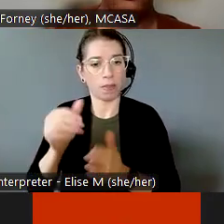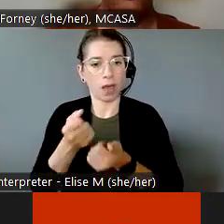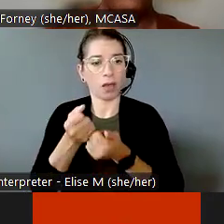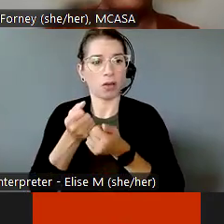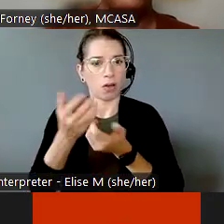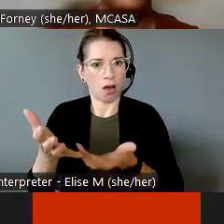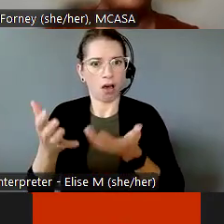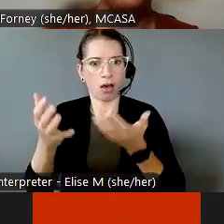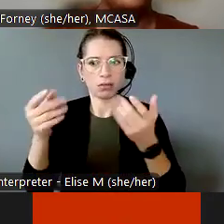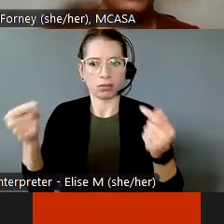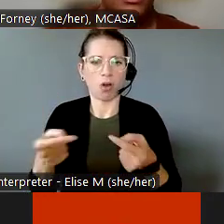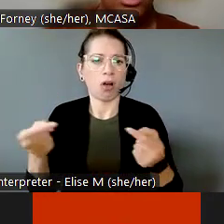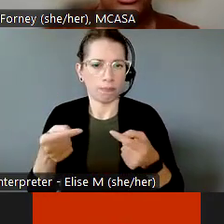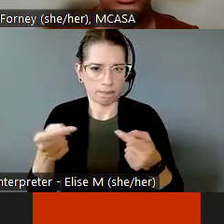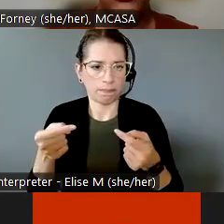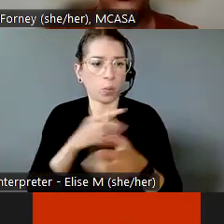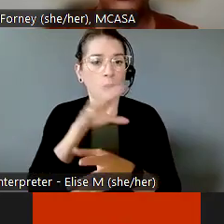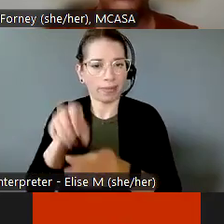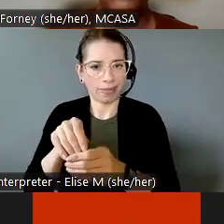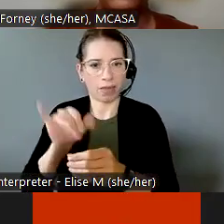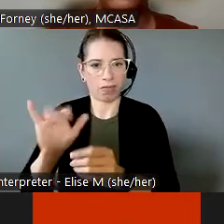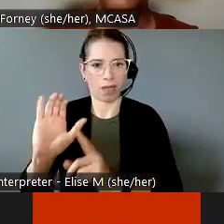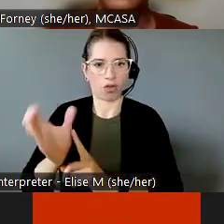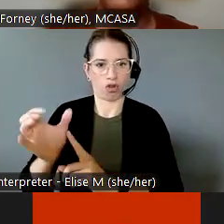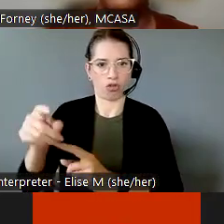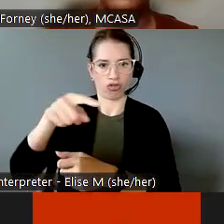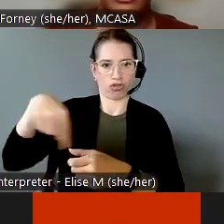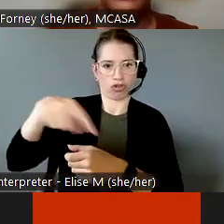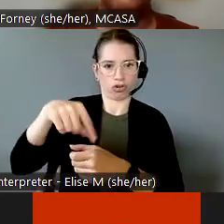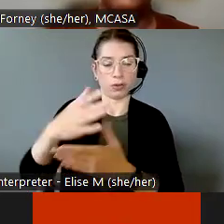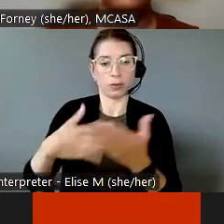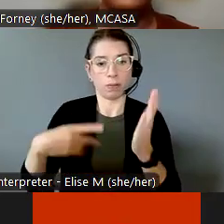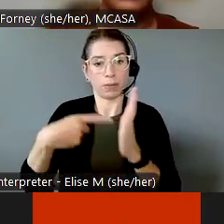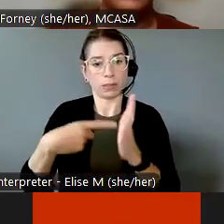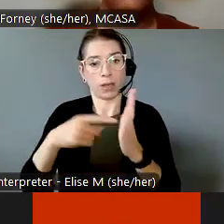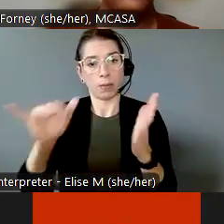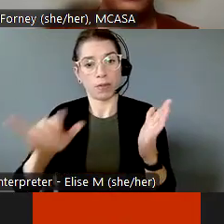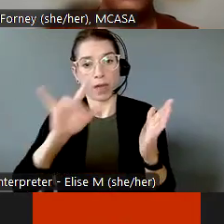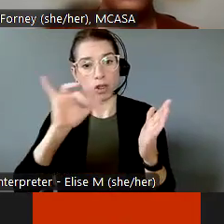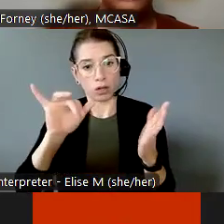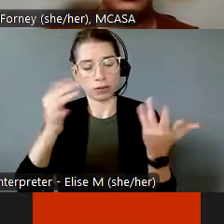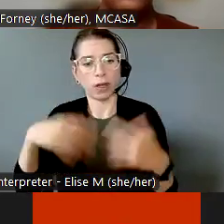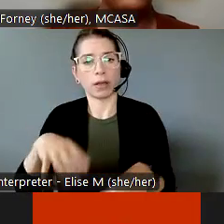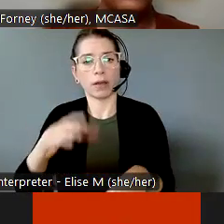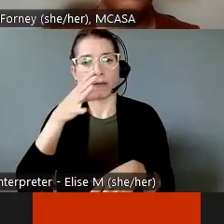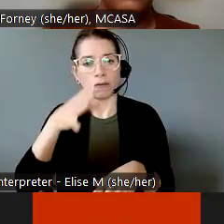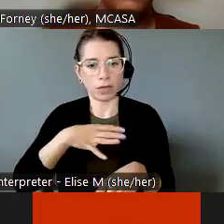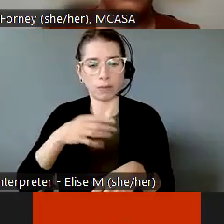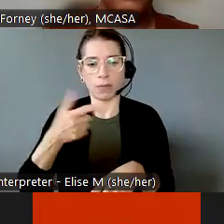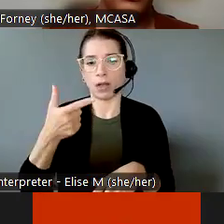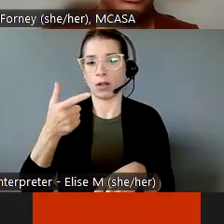violations or harm within the culture. So, some examples of that can be things like the female